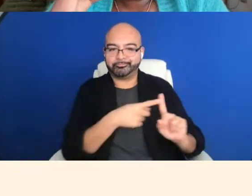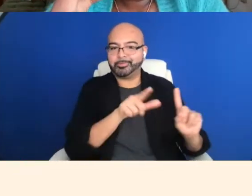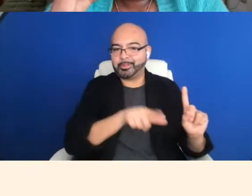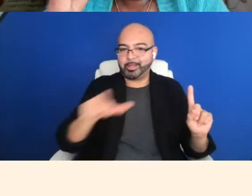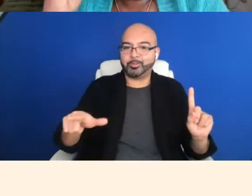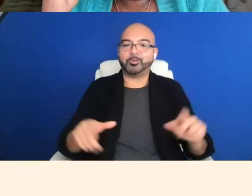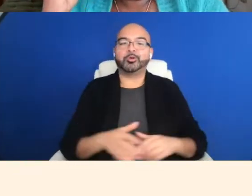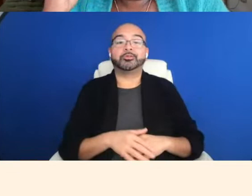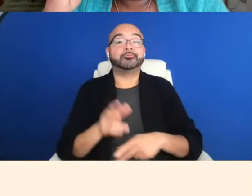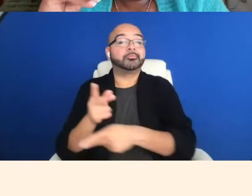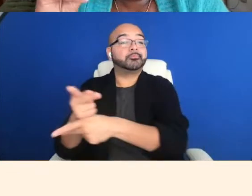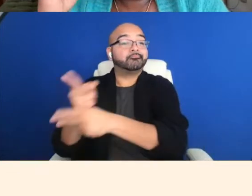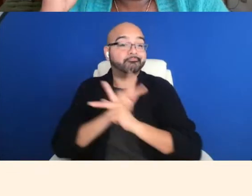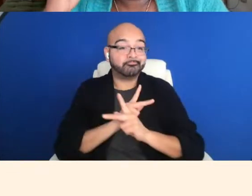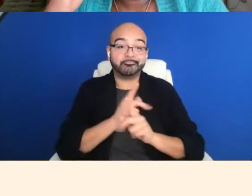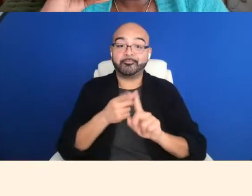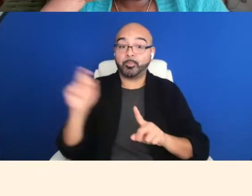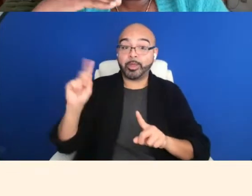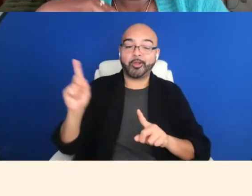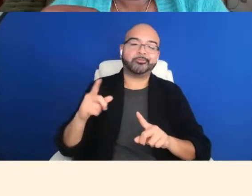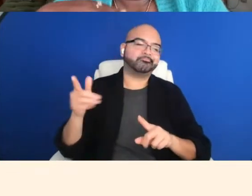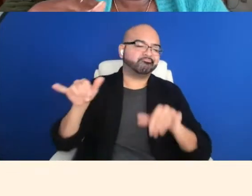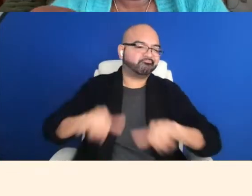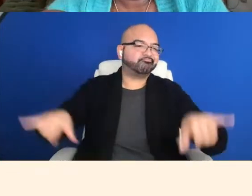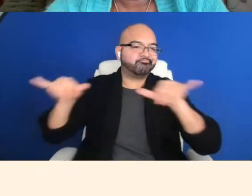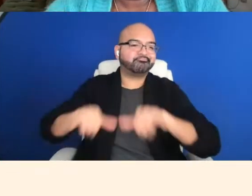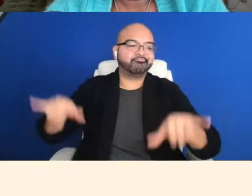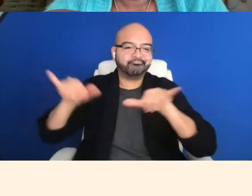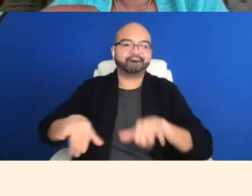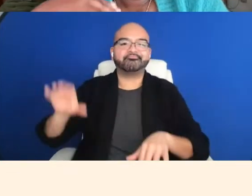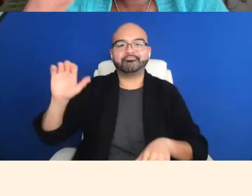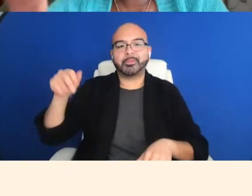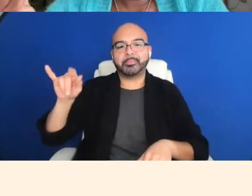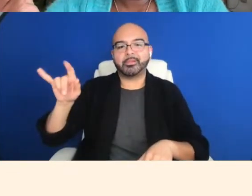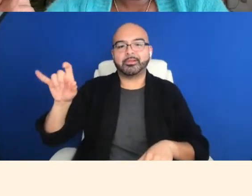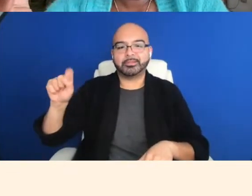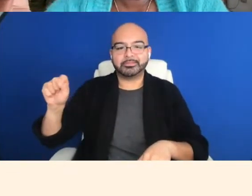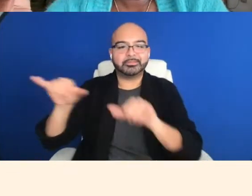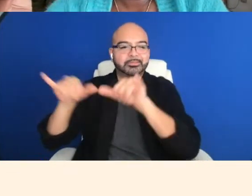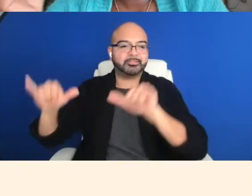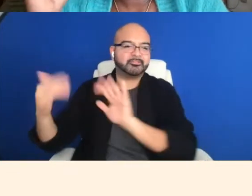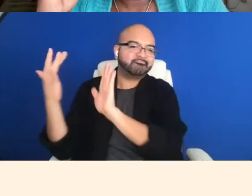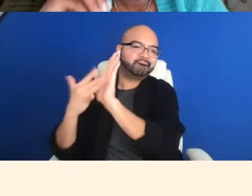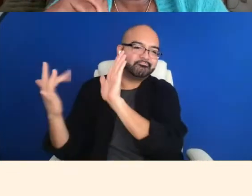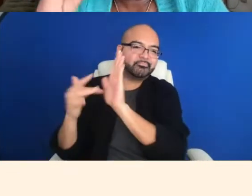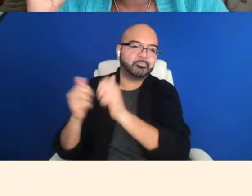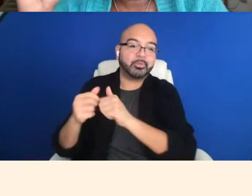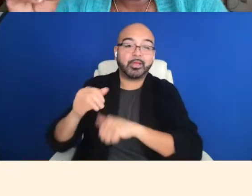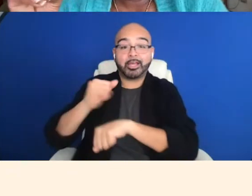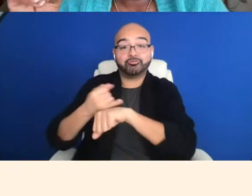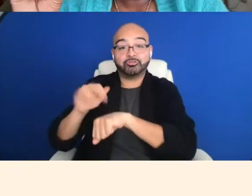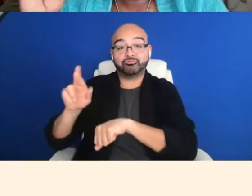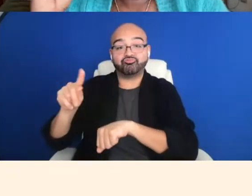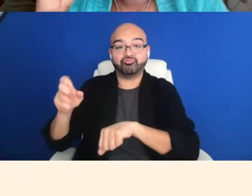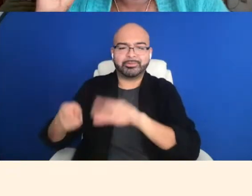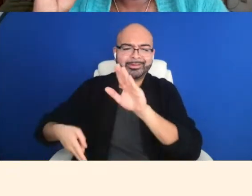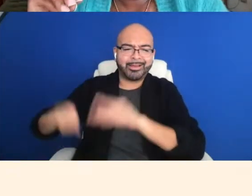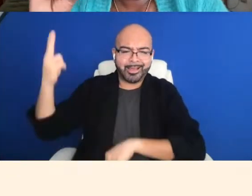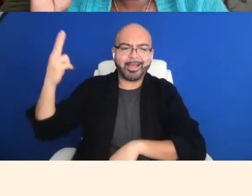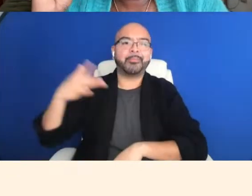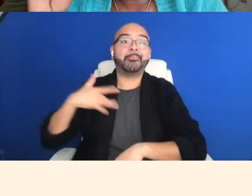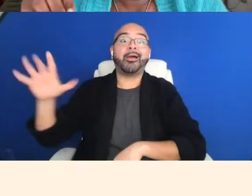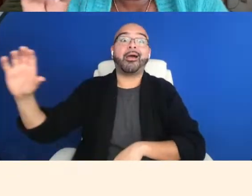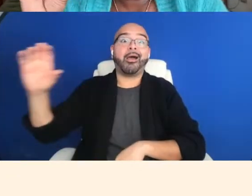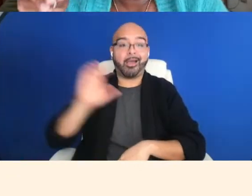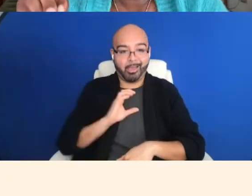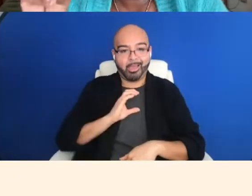come from the classic extractive capitalist system with very high interest rates, which are often passed on to the